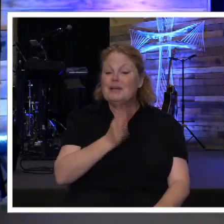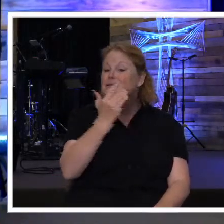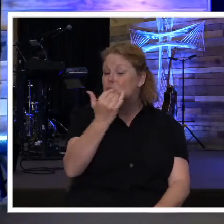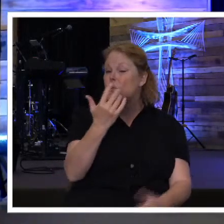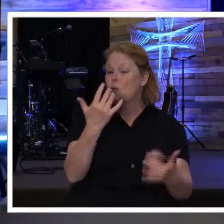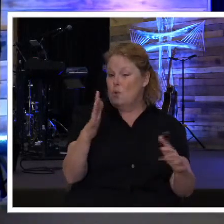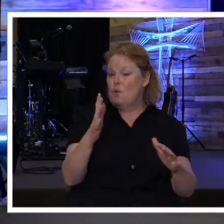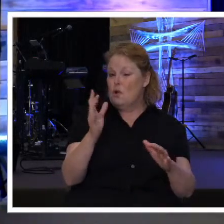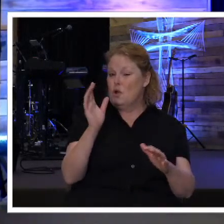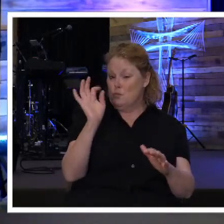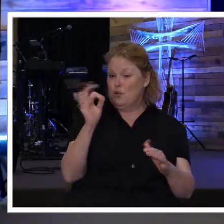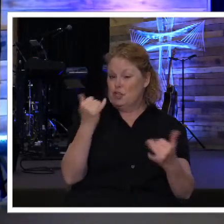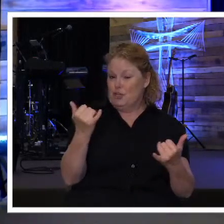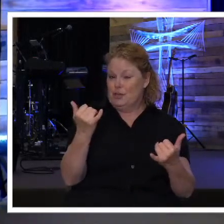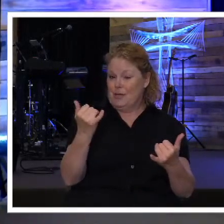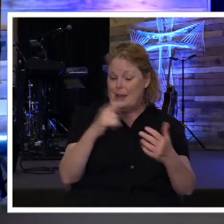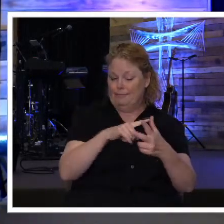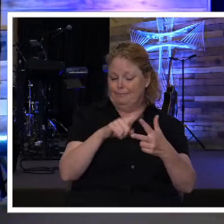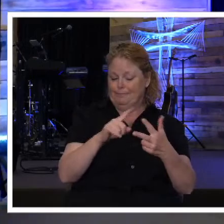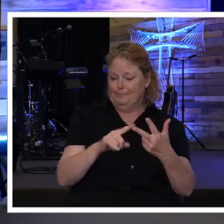this thought. How can we escape the danger?